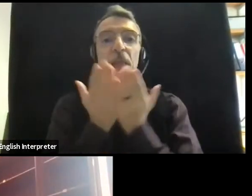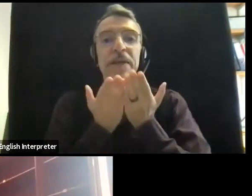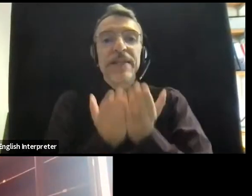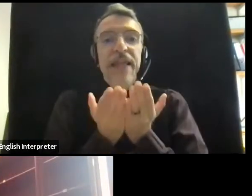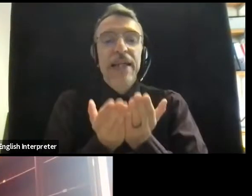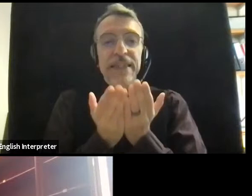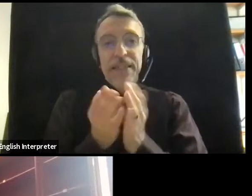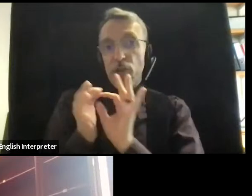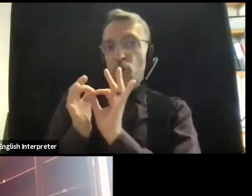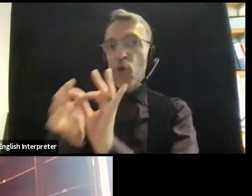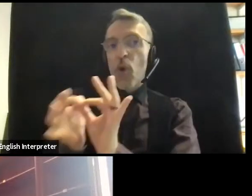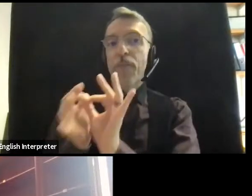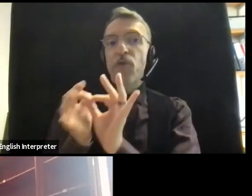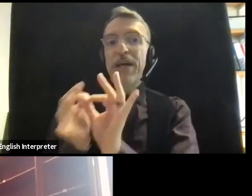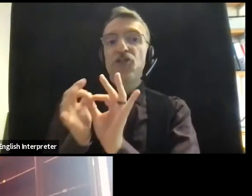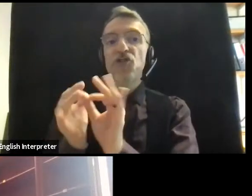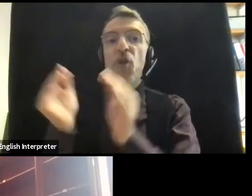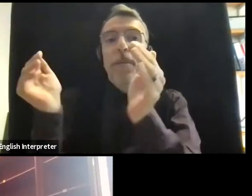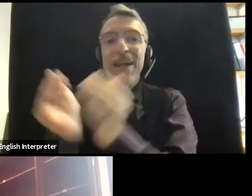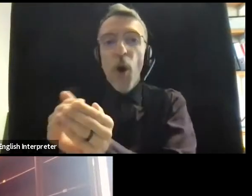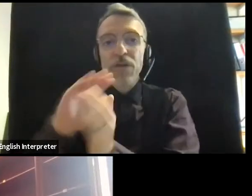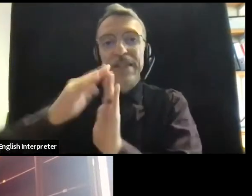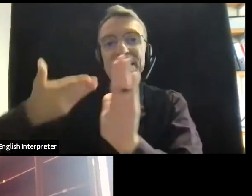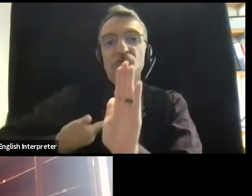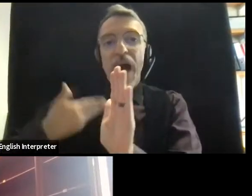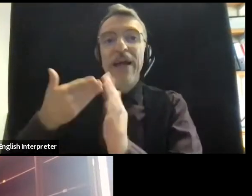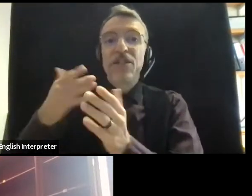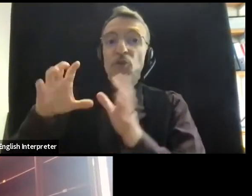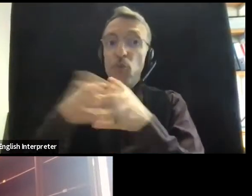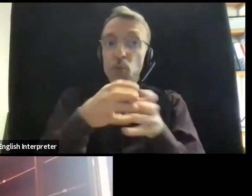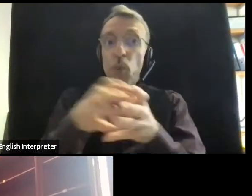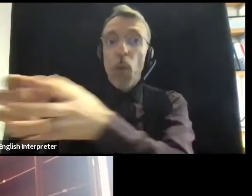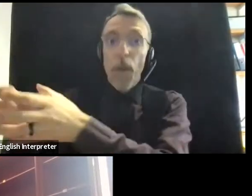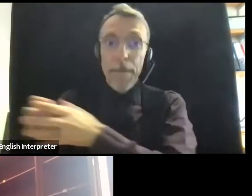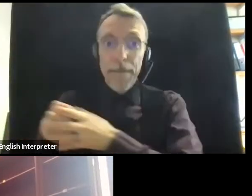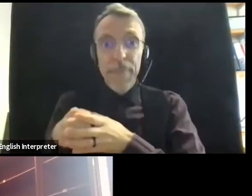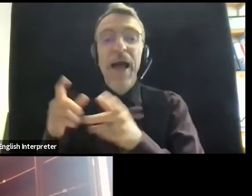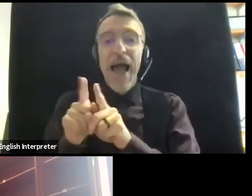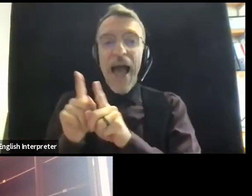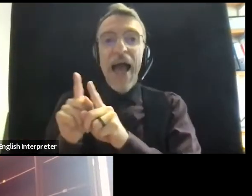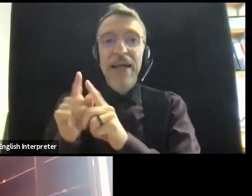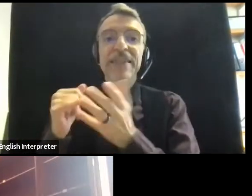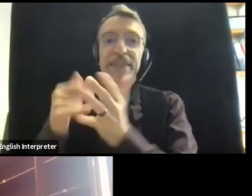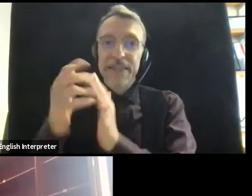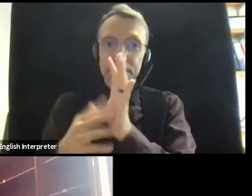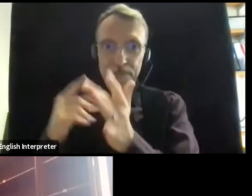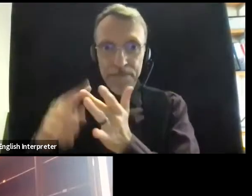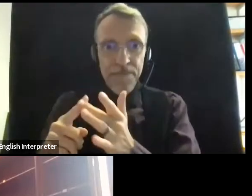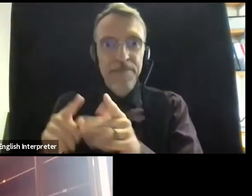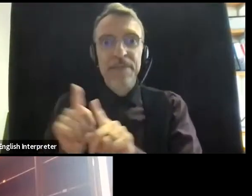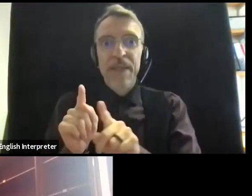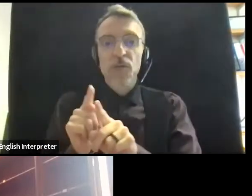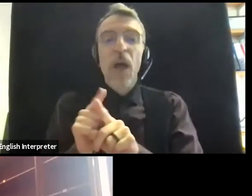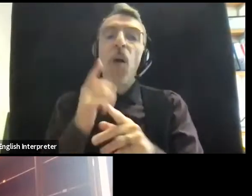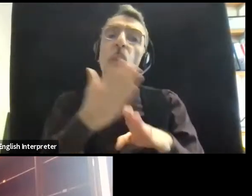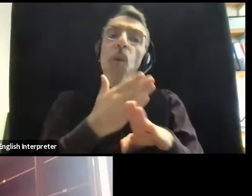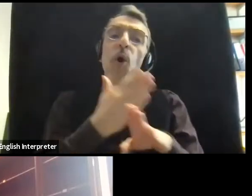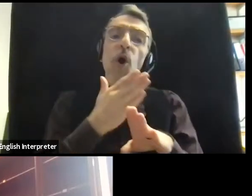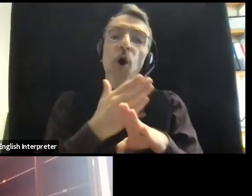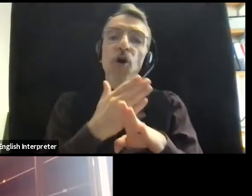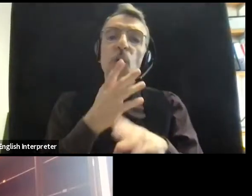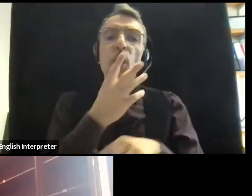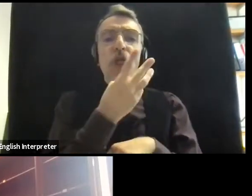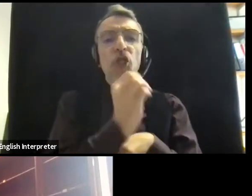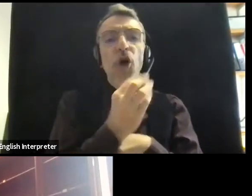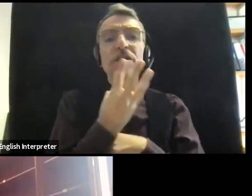in collaboration with minority rights group El Hoi Foundation and RIFSEMI. And we work with 30 to